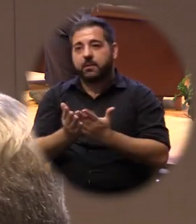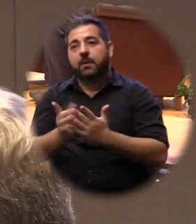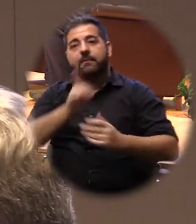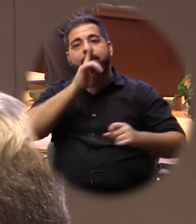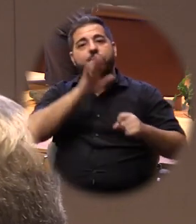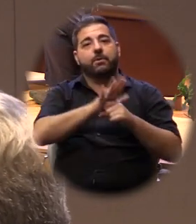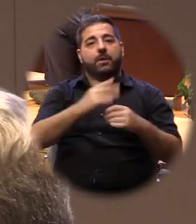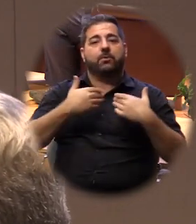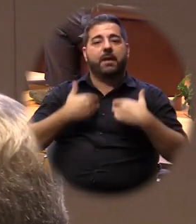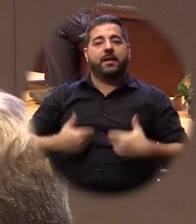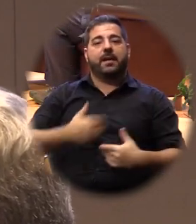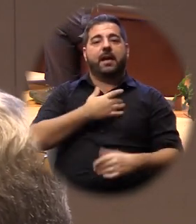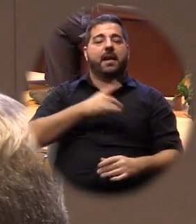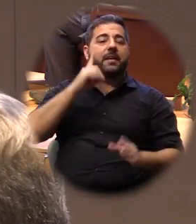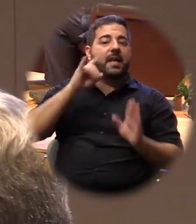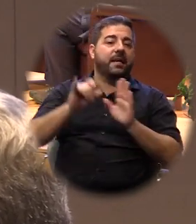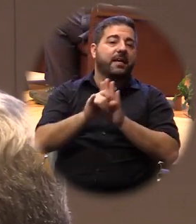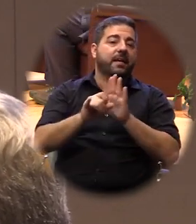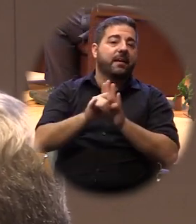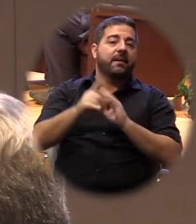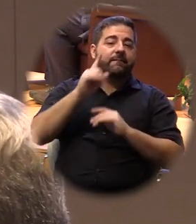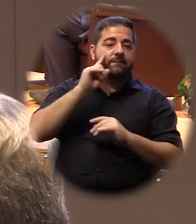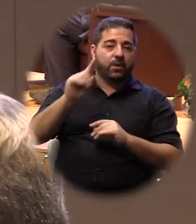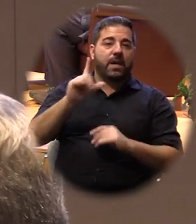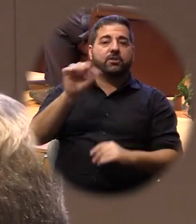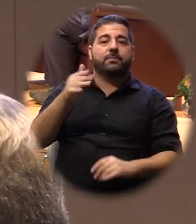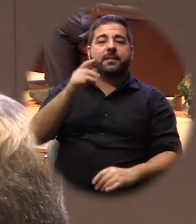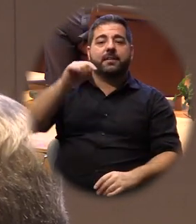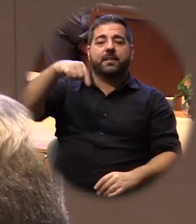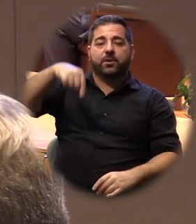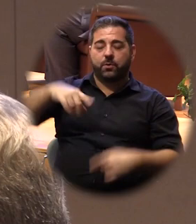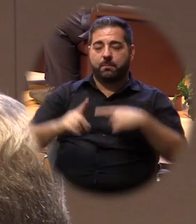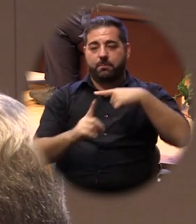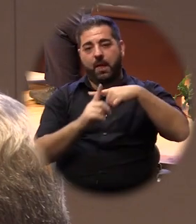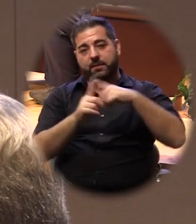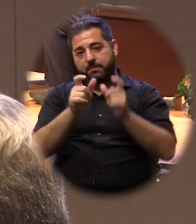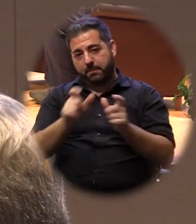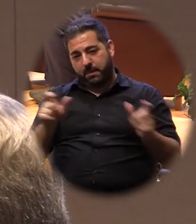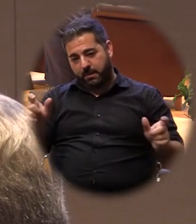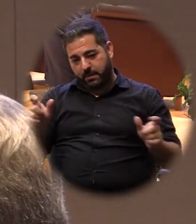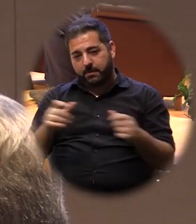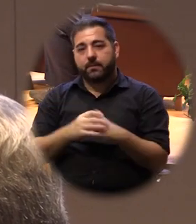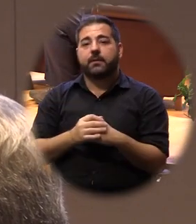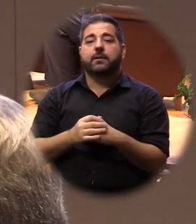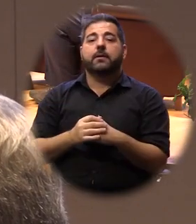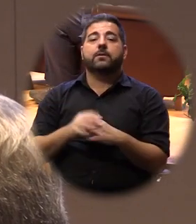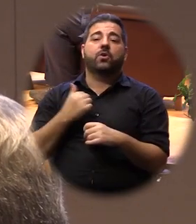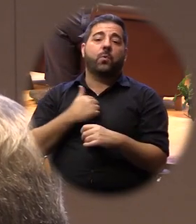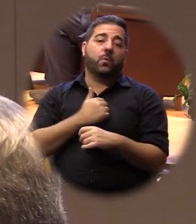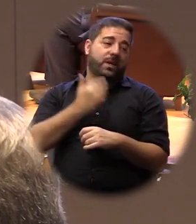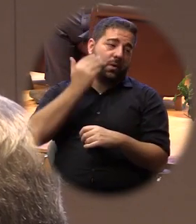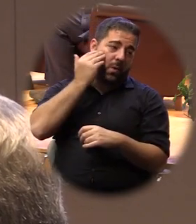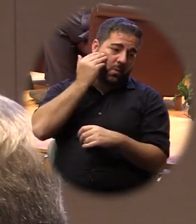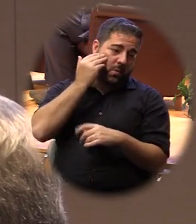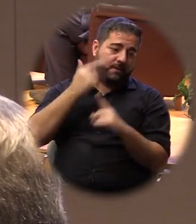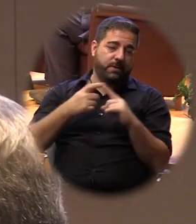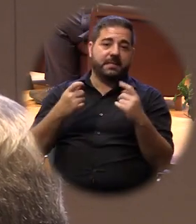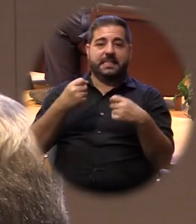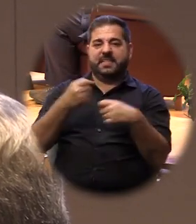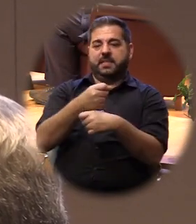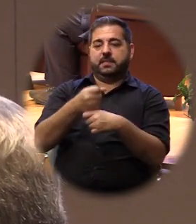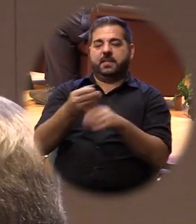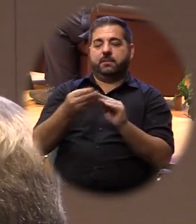and identities of trans and gender expansive and LGBTQ plus folks. And so we know from statistics,